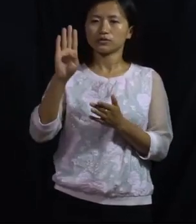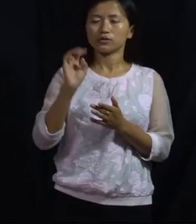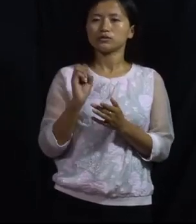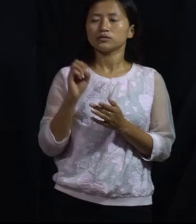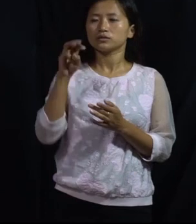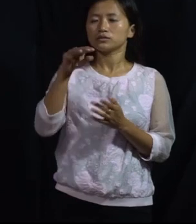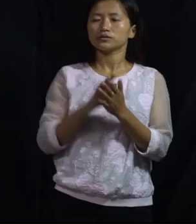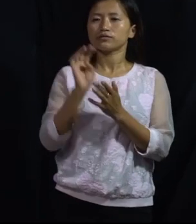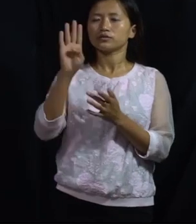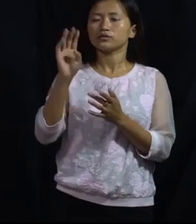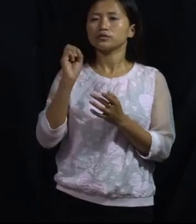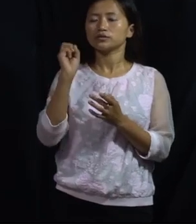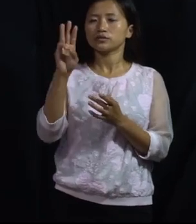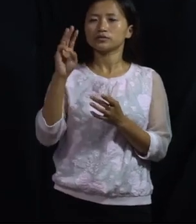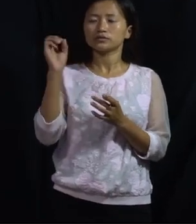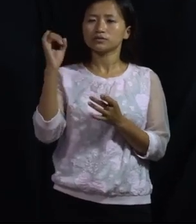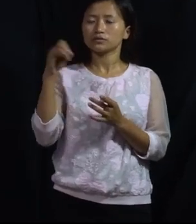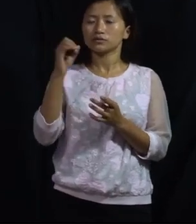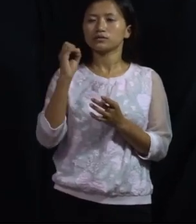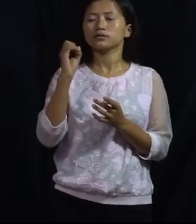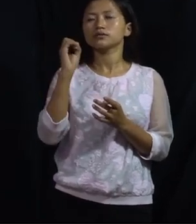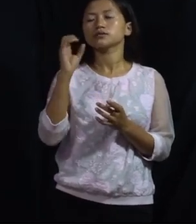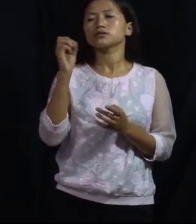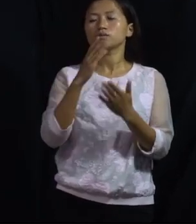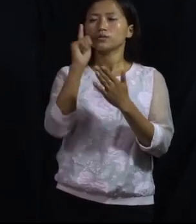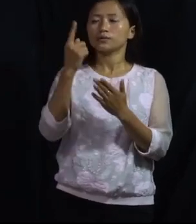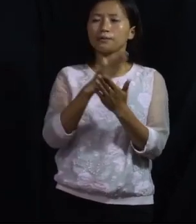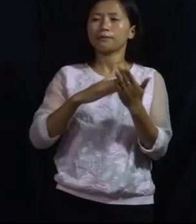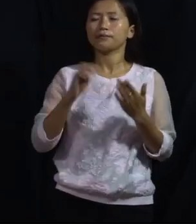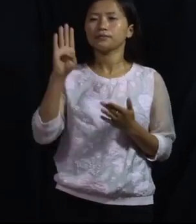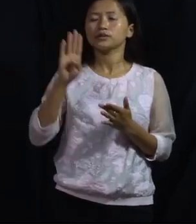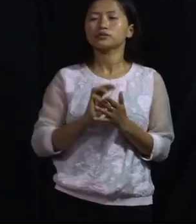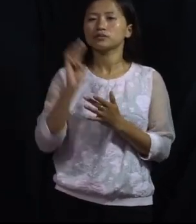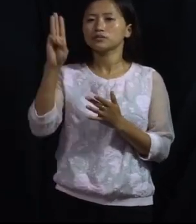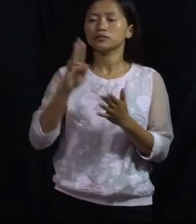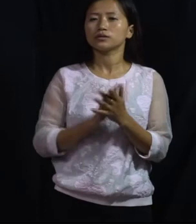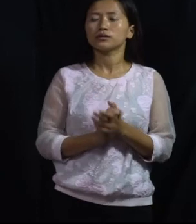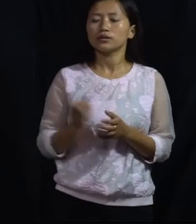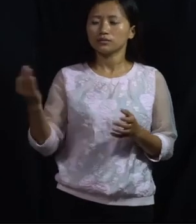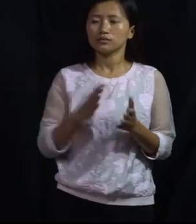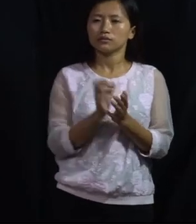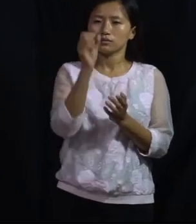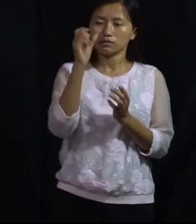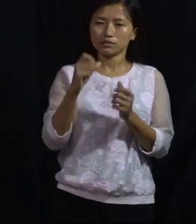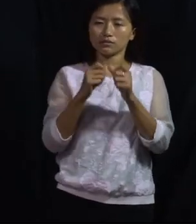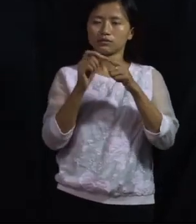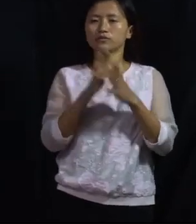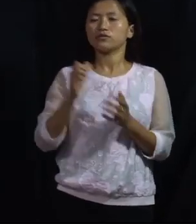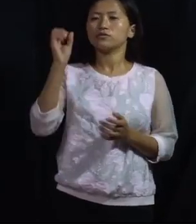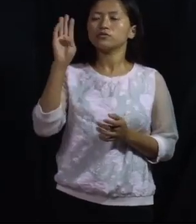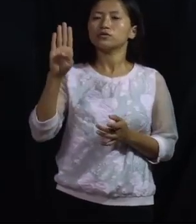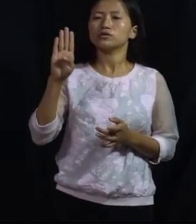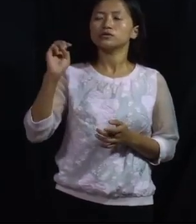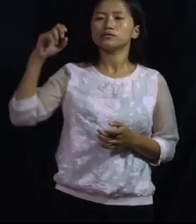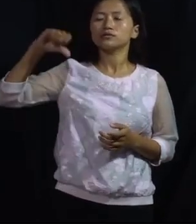1,04,040 plus 45,360 into 1 by 3. That is, his new capital should be 49,800. The